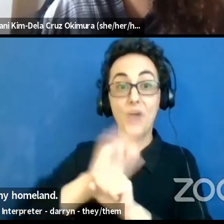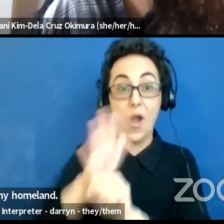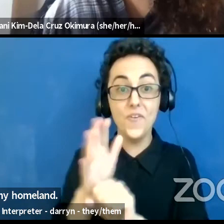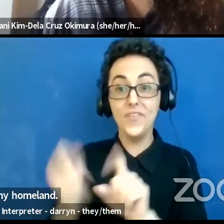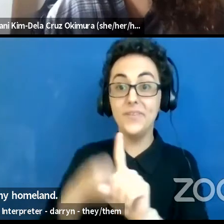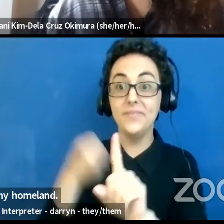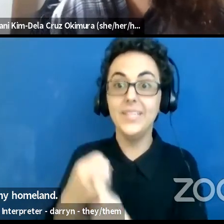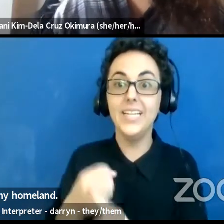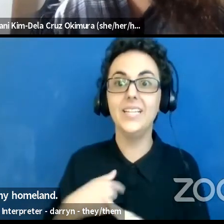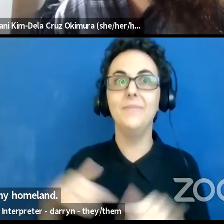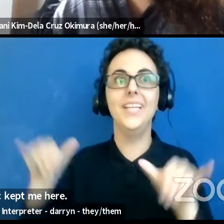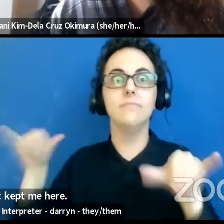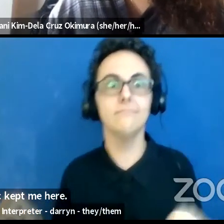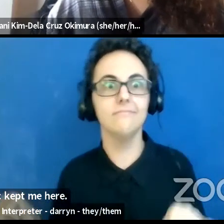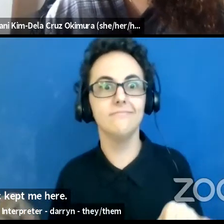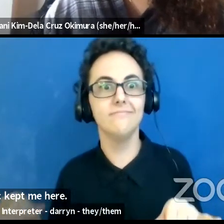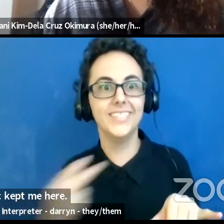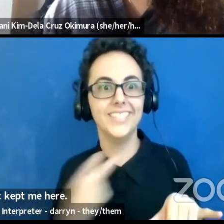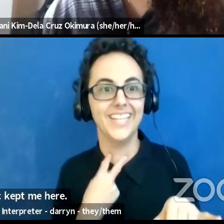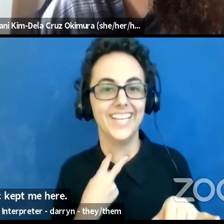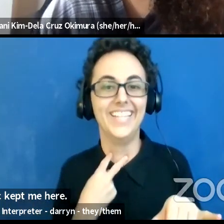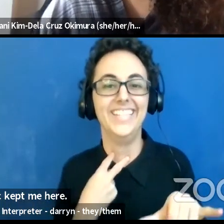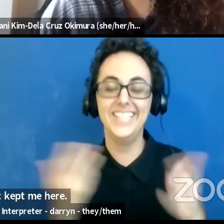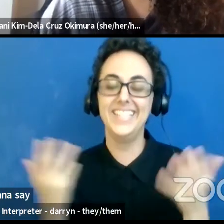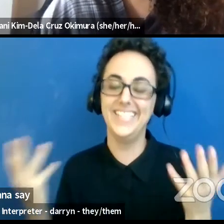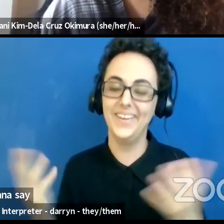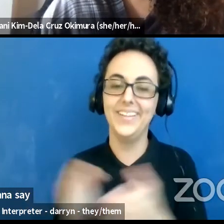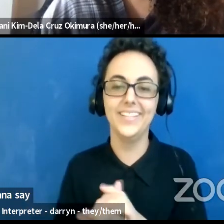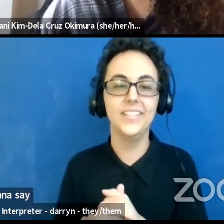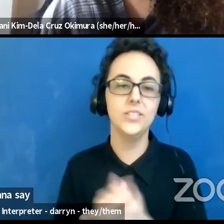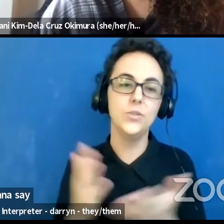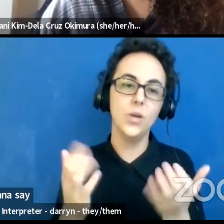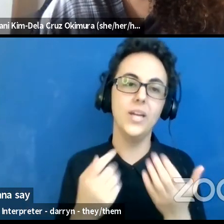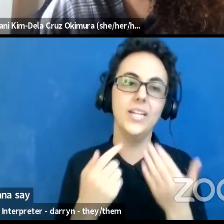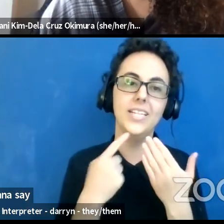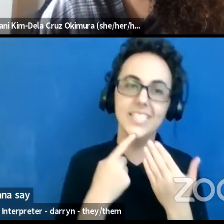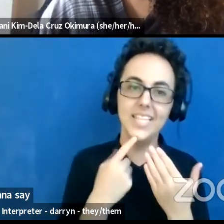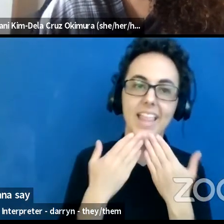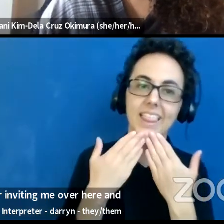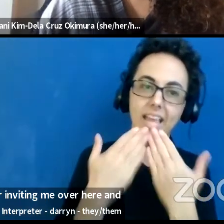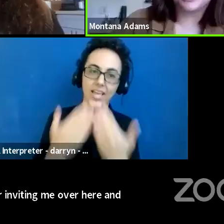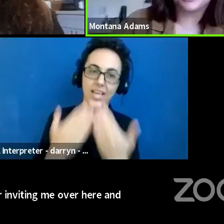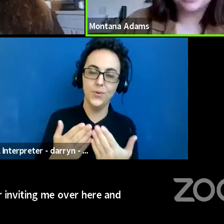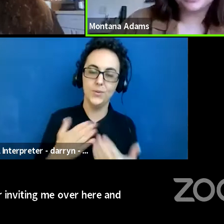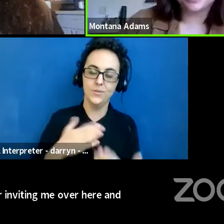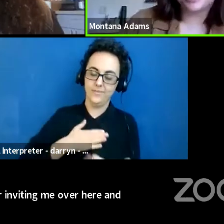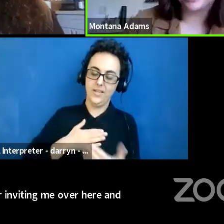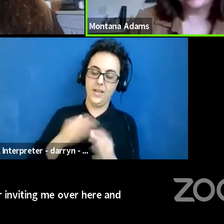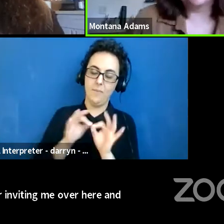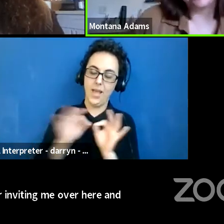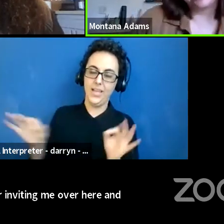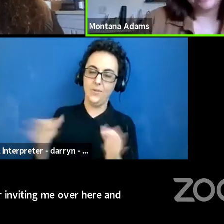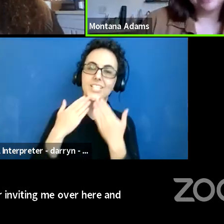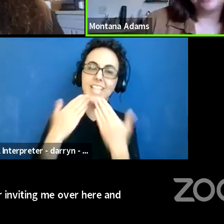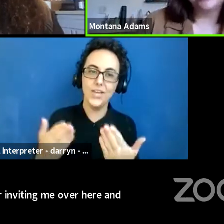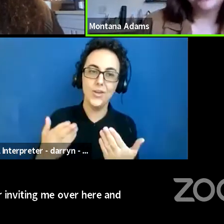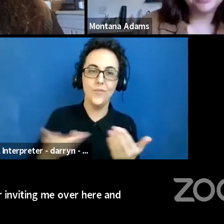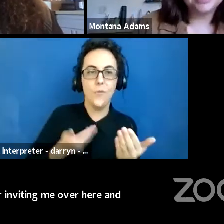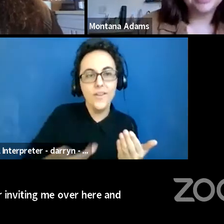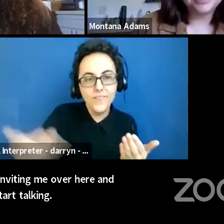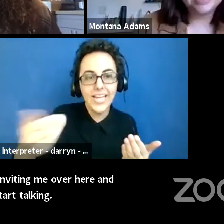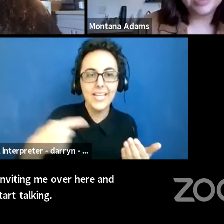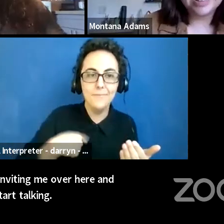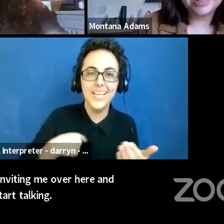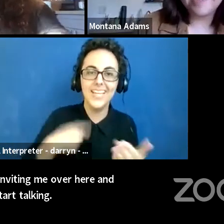So I just want to say Nyaant Goa for inviting me over here, and really excited to start talking.